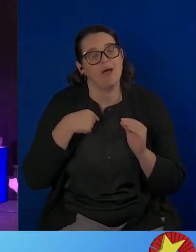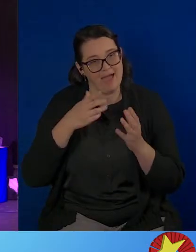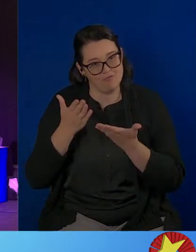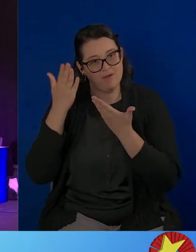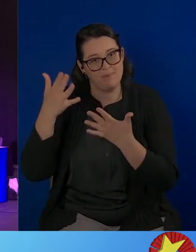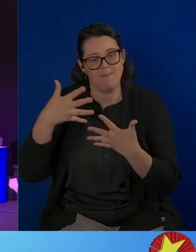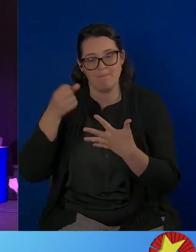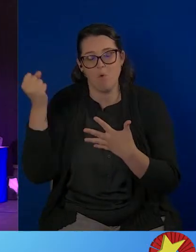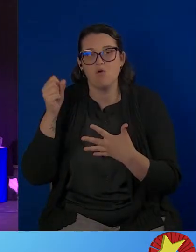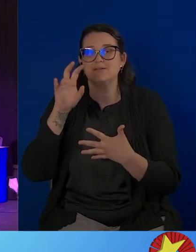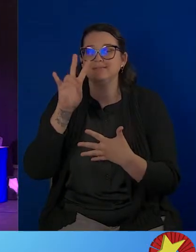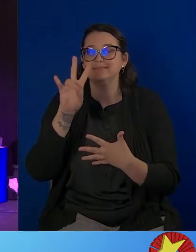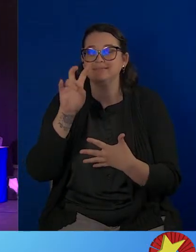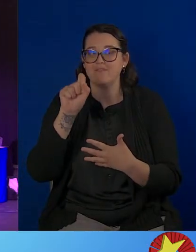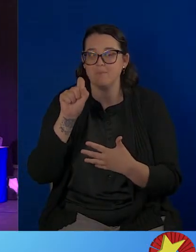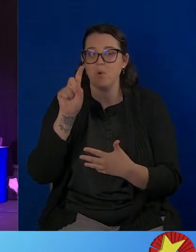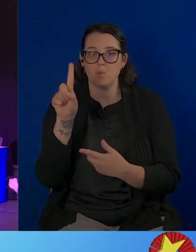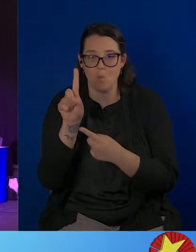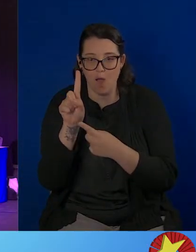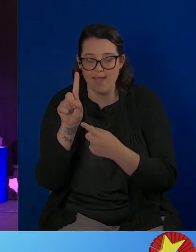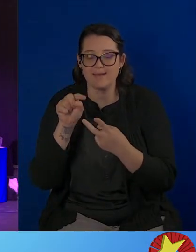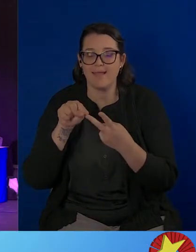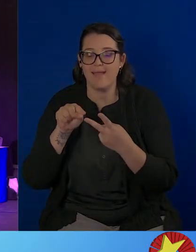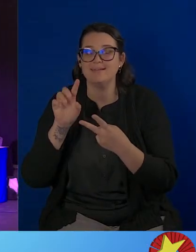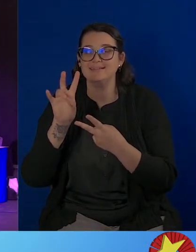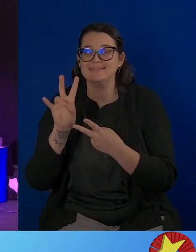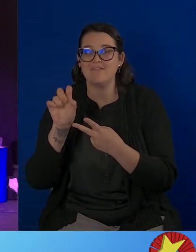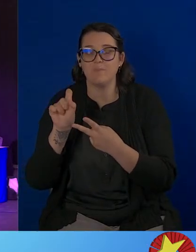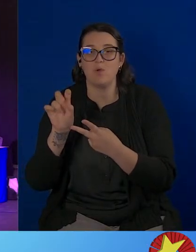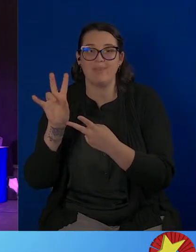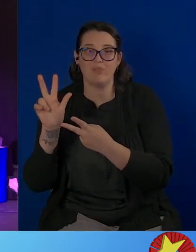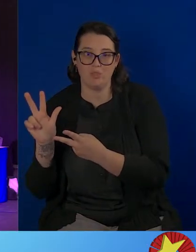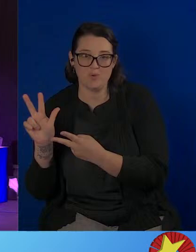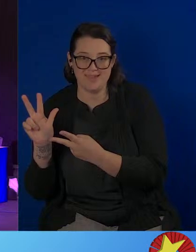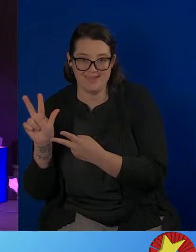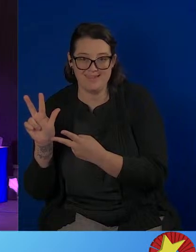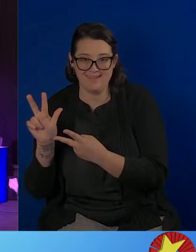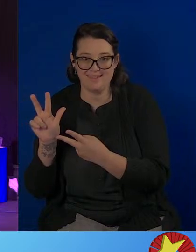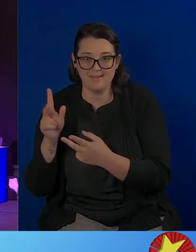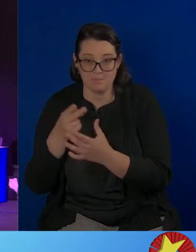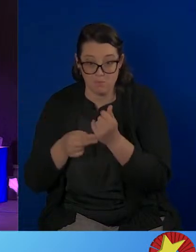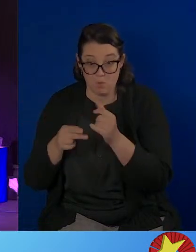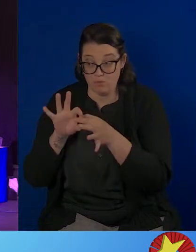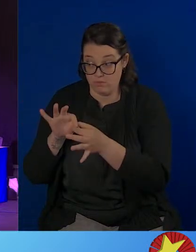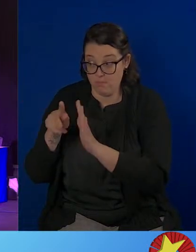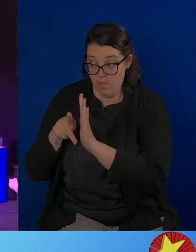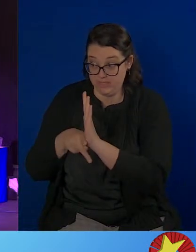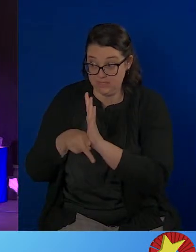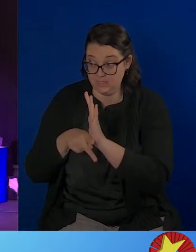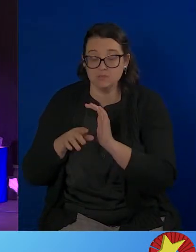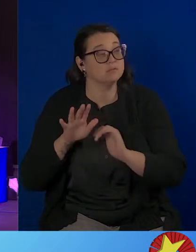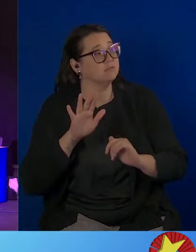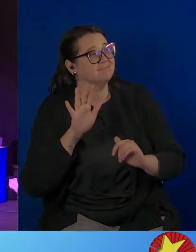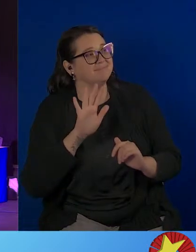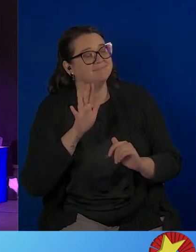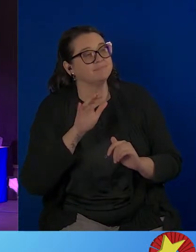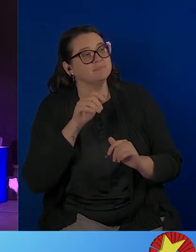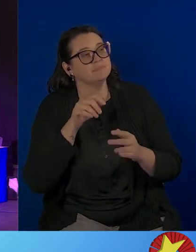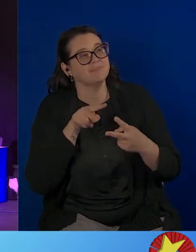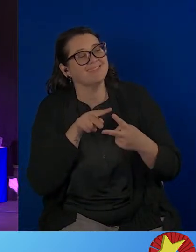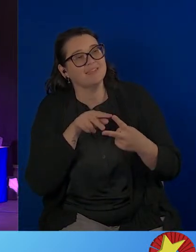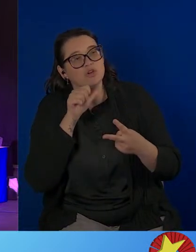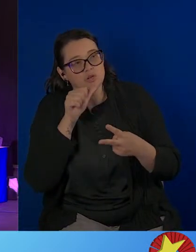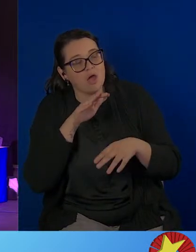and 7.3, which are the policy, those are the policy ones. And 7.1 and 7.3 are not on this consent